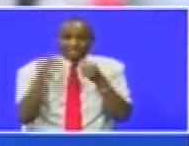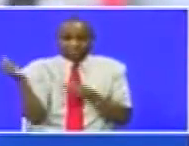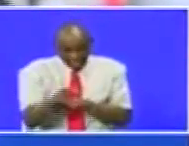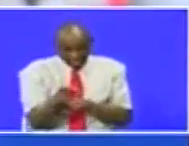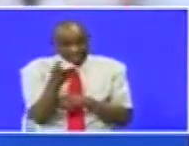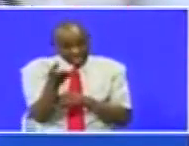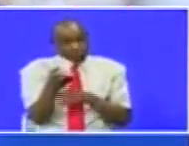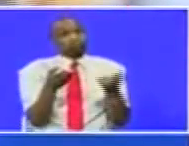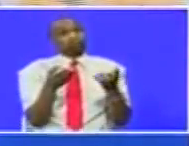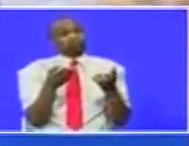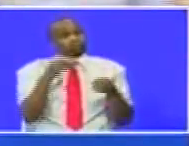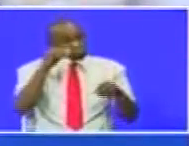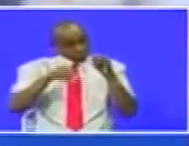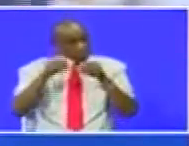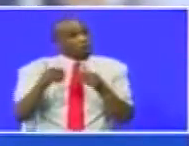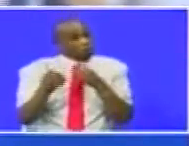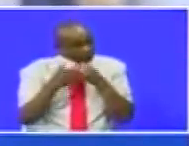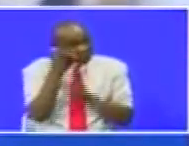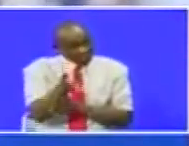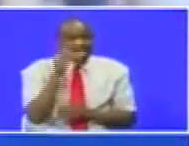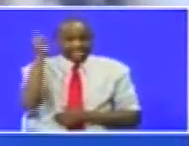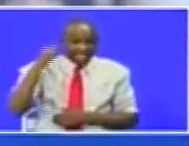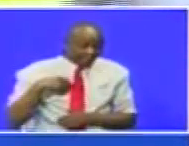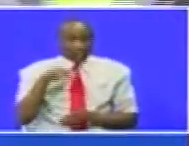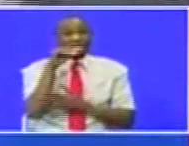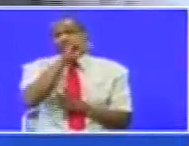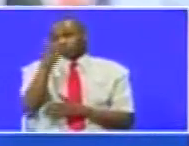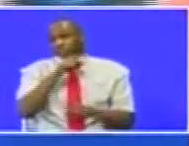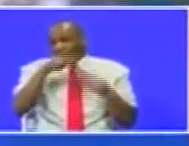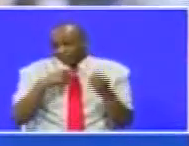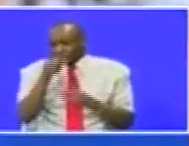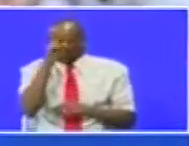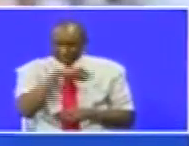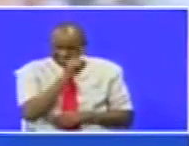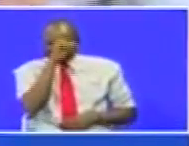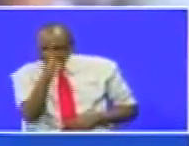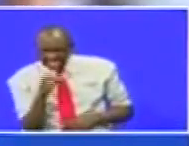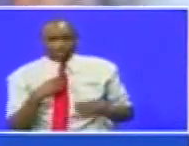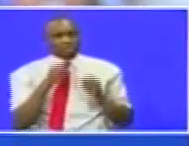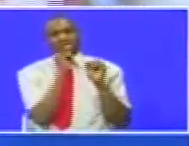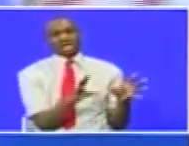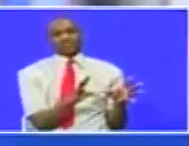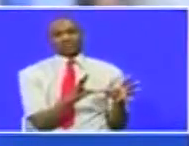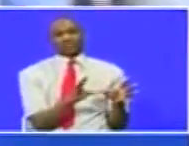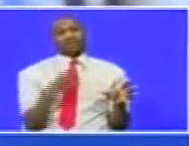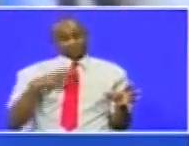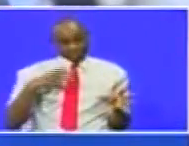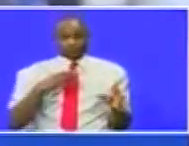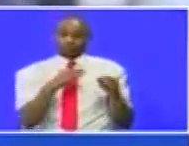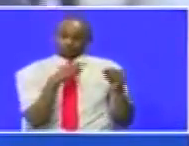the August 2017 polls, Kenyans are now asking questions regarding the seriousness of the various political players